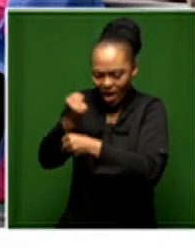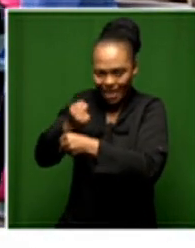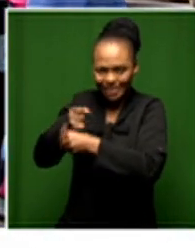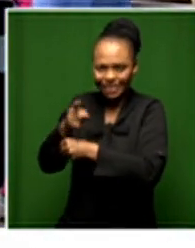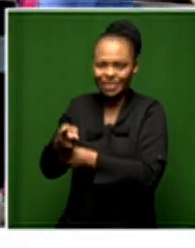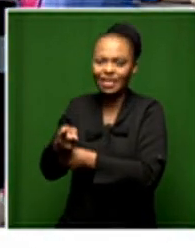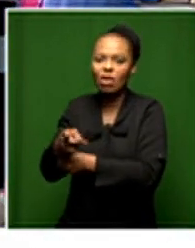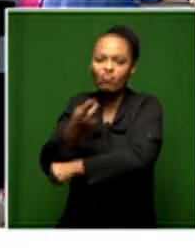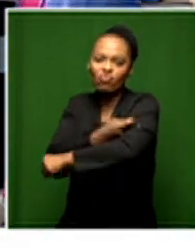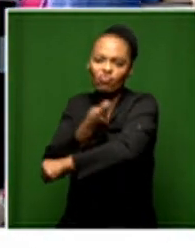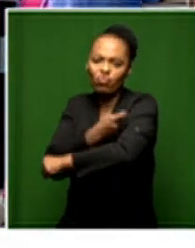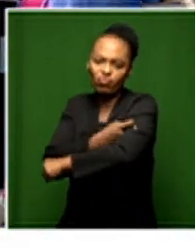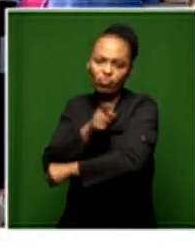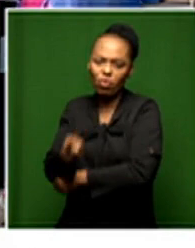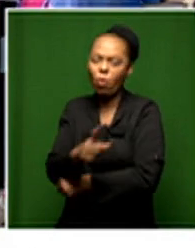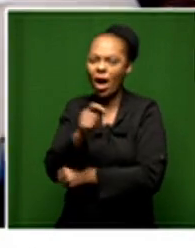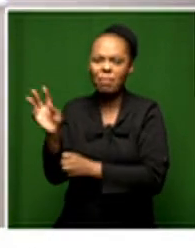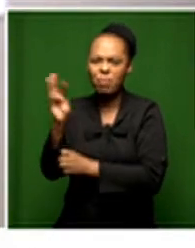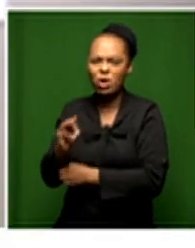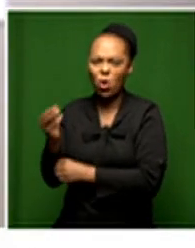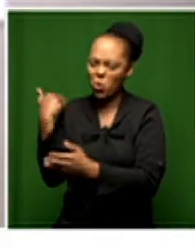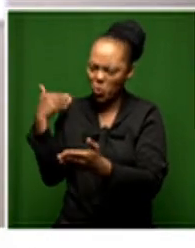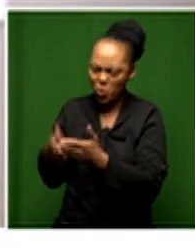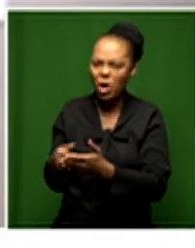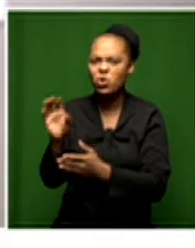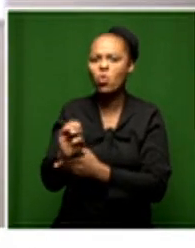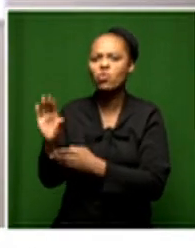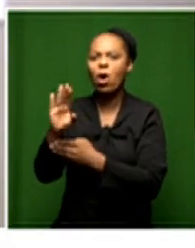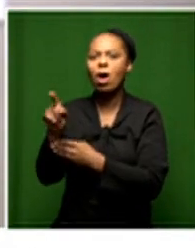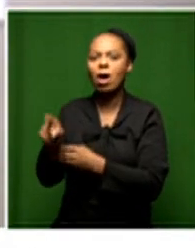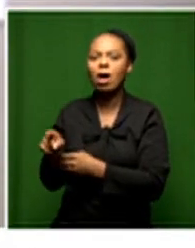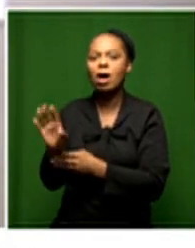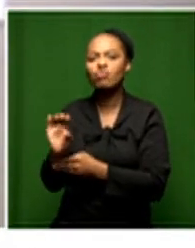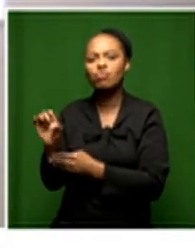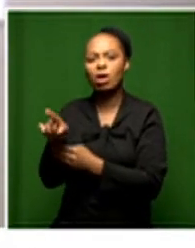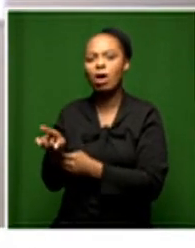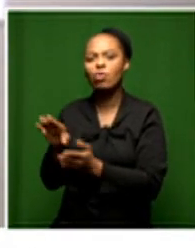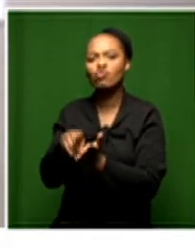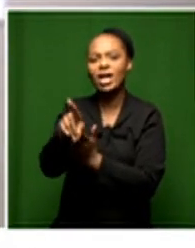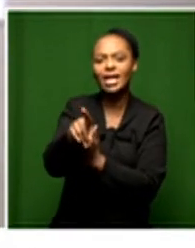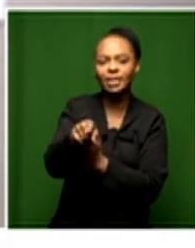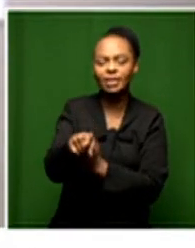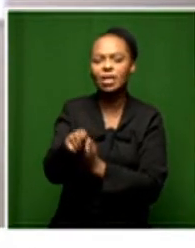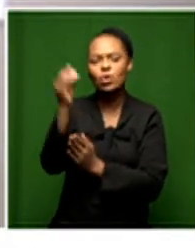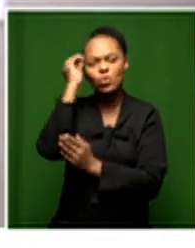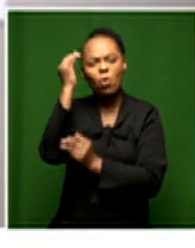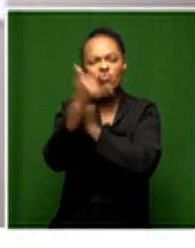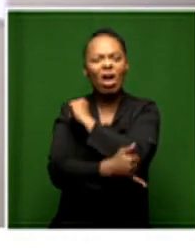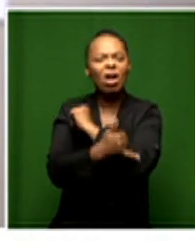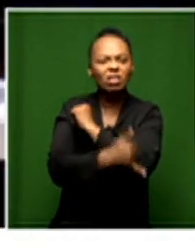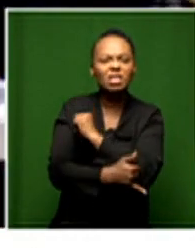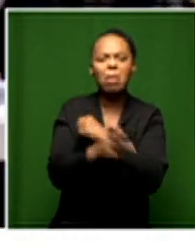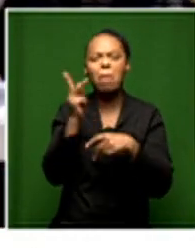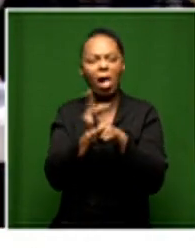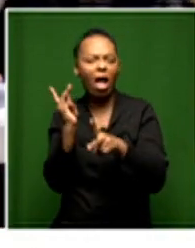about 100 million euros donated so far. And we do know that countries have to have plans that